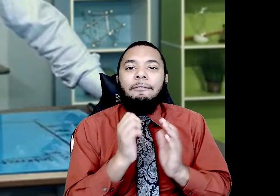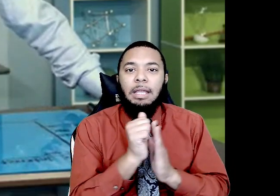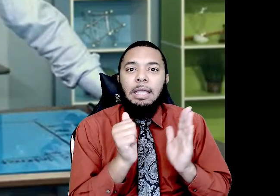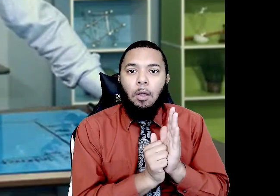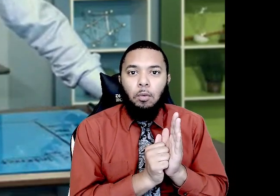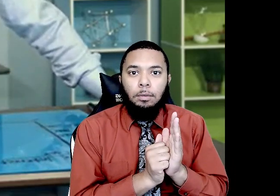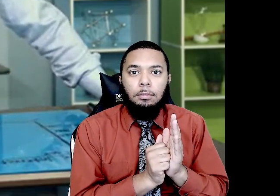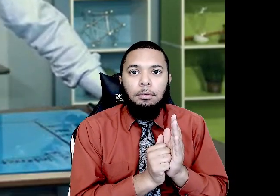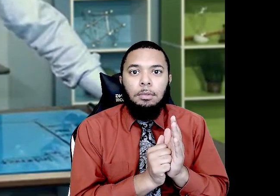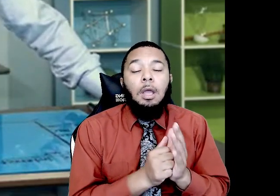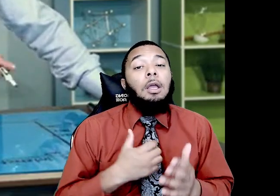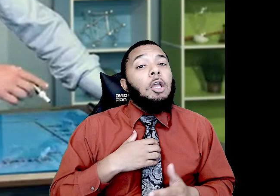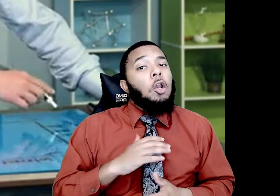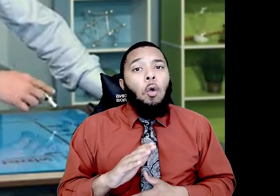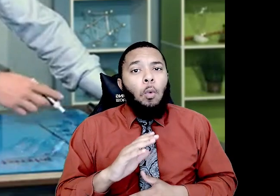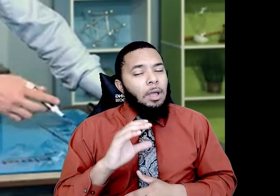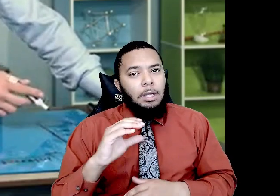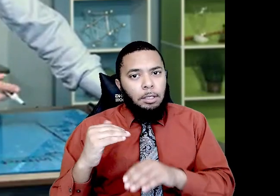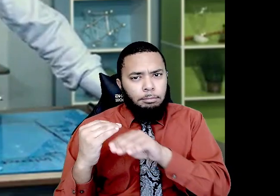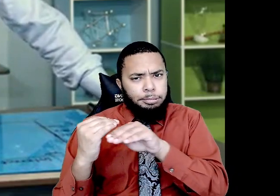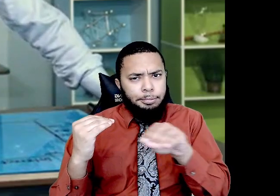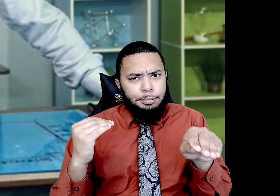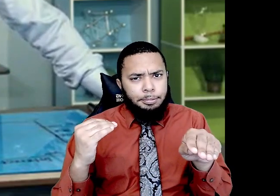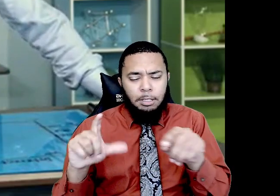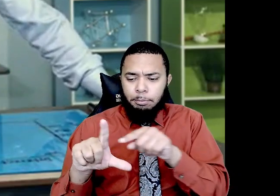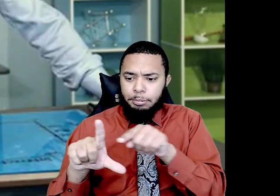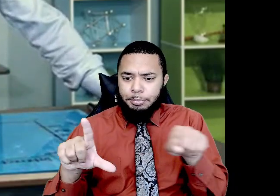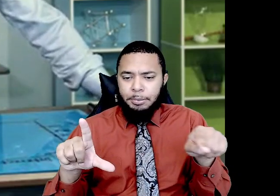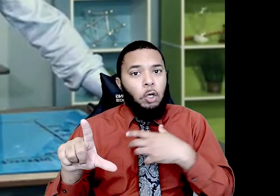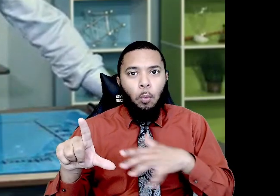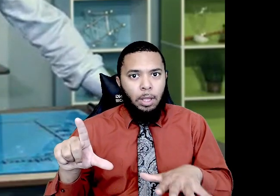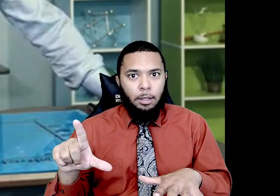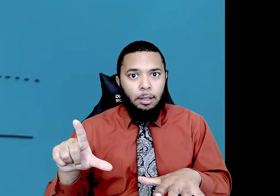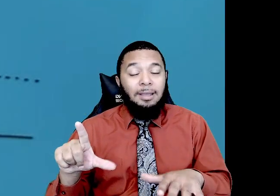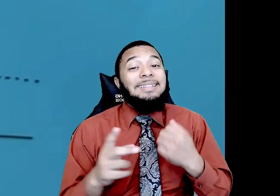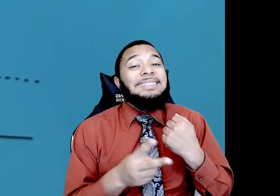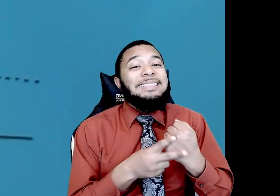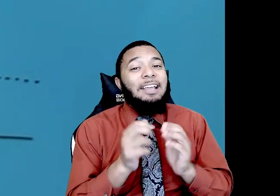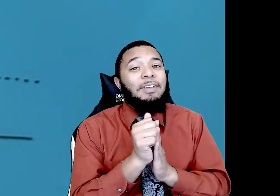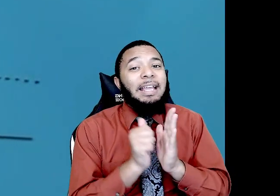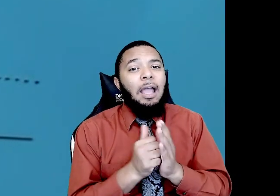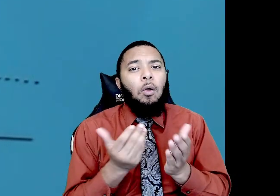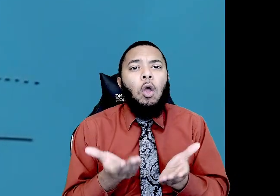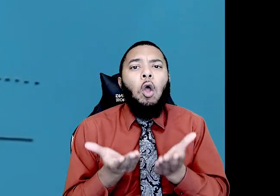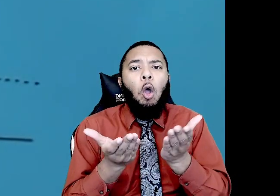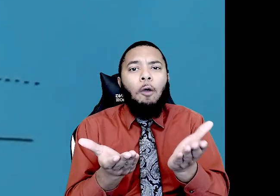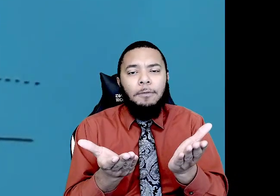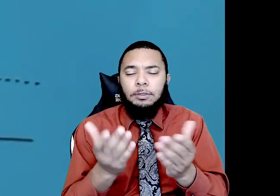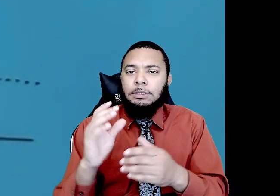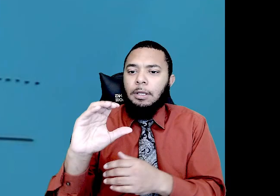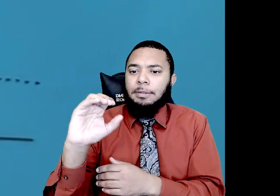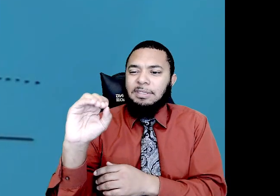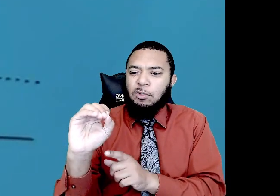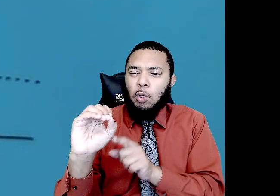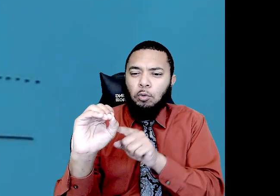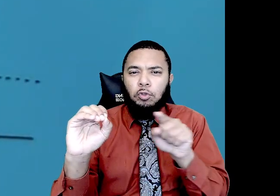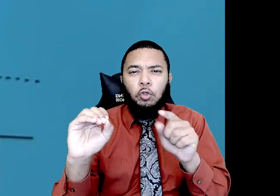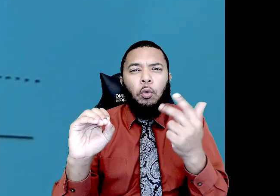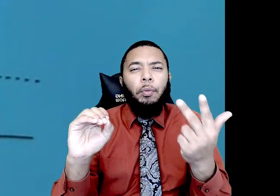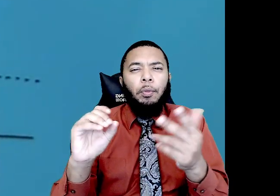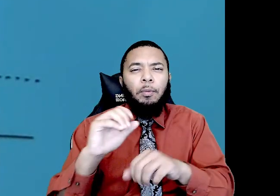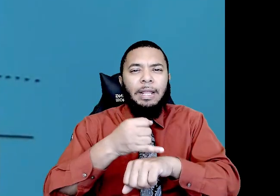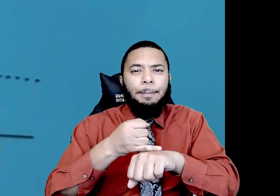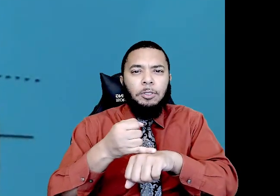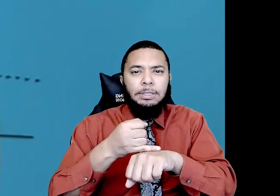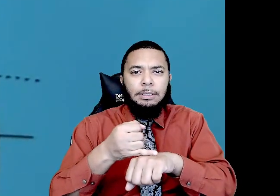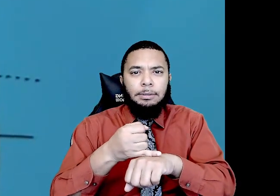making 0% growth, a savings account typically offers anywhere between 0